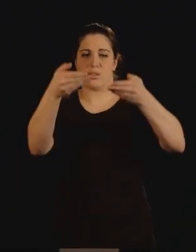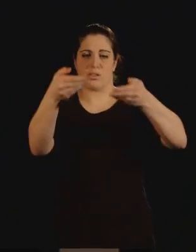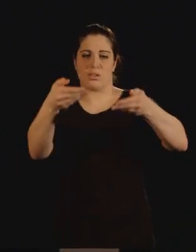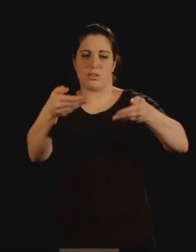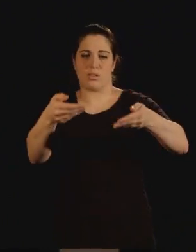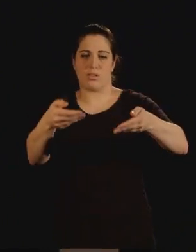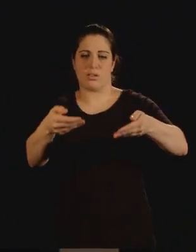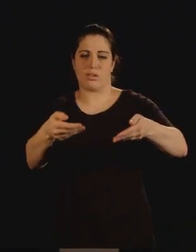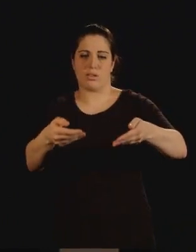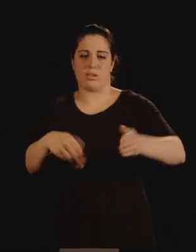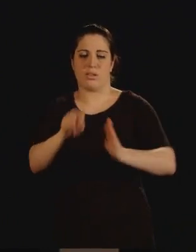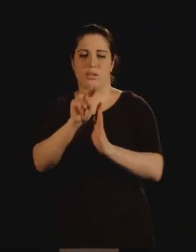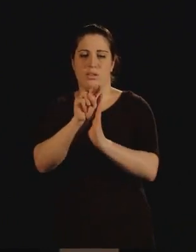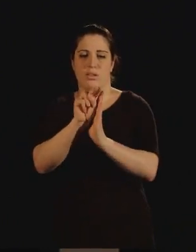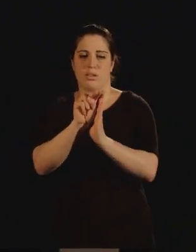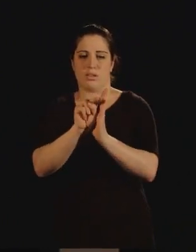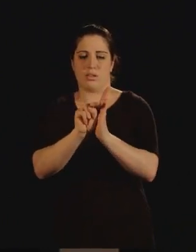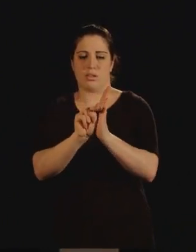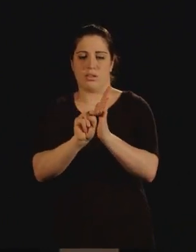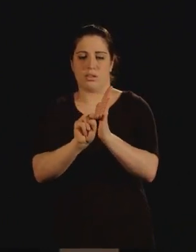just gently into the ground.